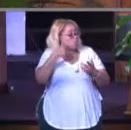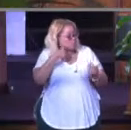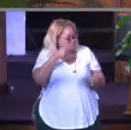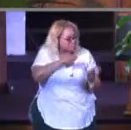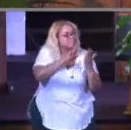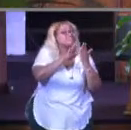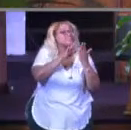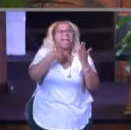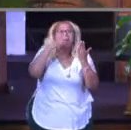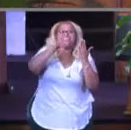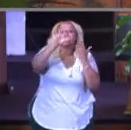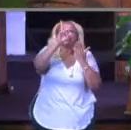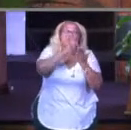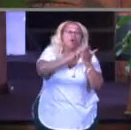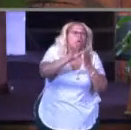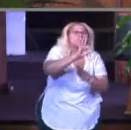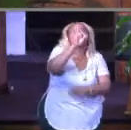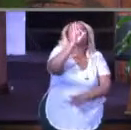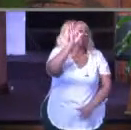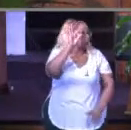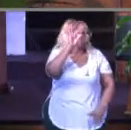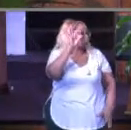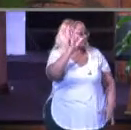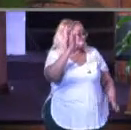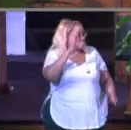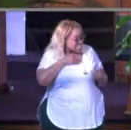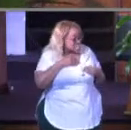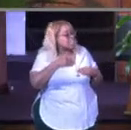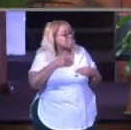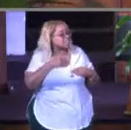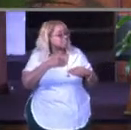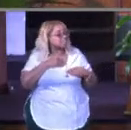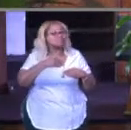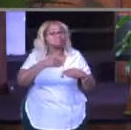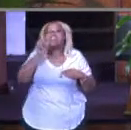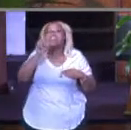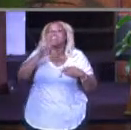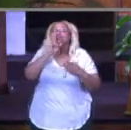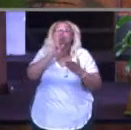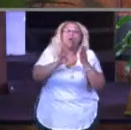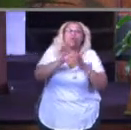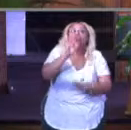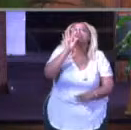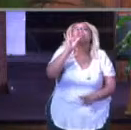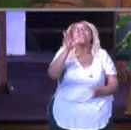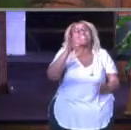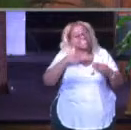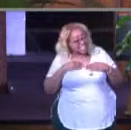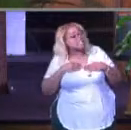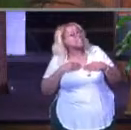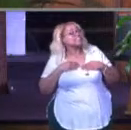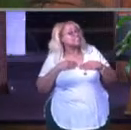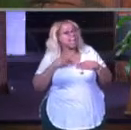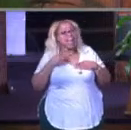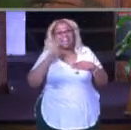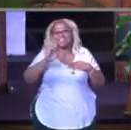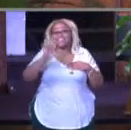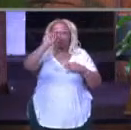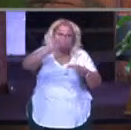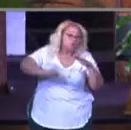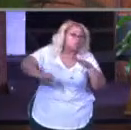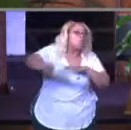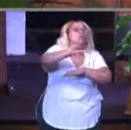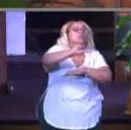I'm facing. I need your Holy Spirit. Receive. I need your Holy Ghost. Receive. I need